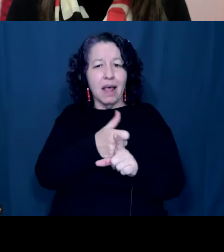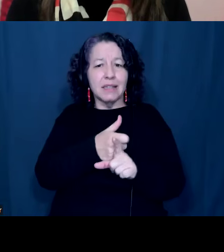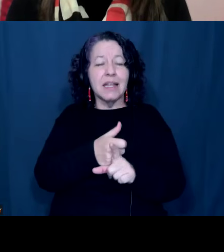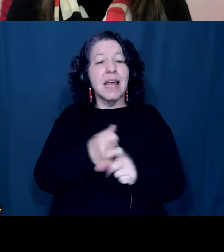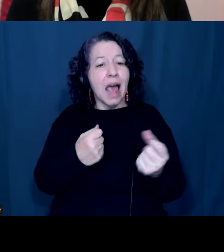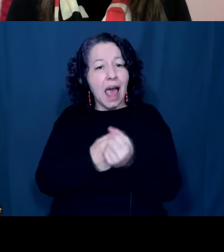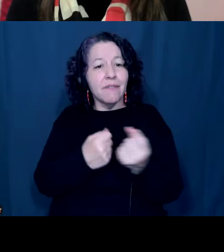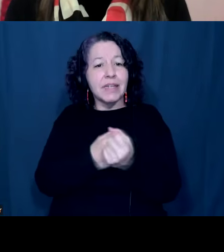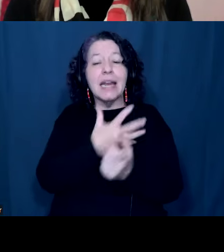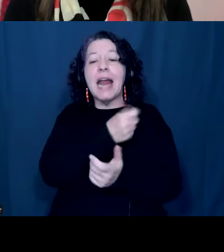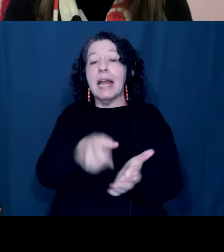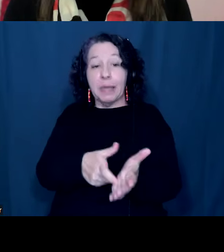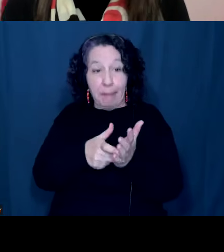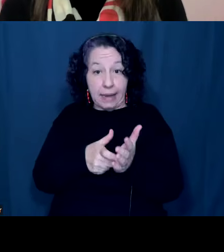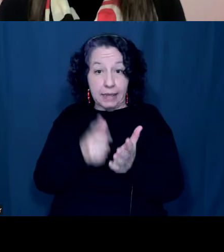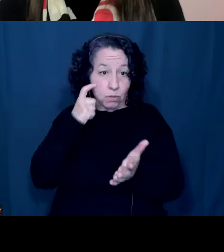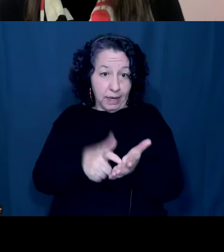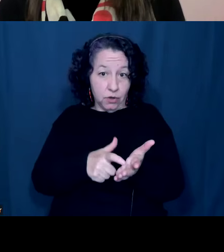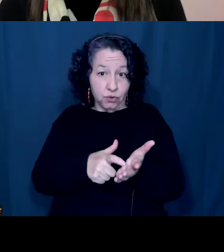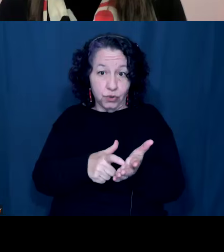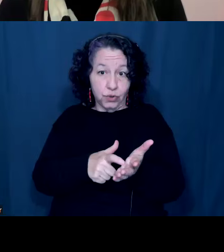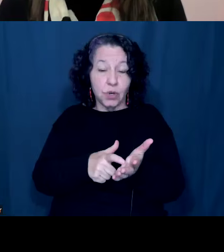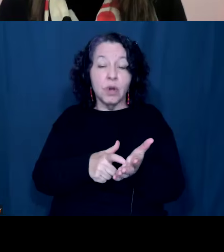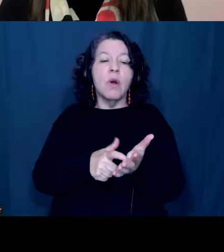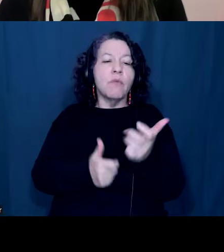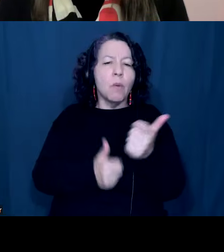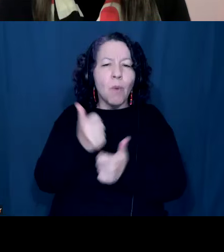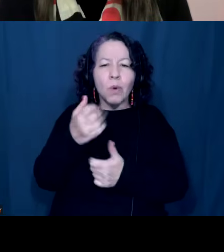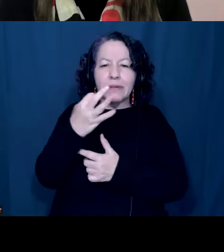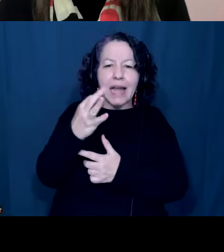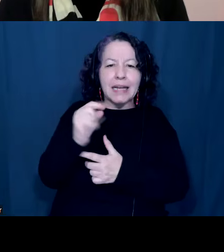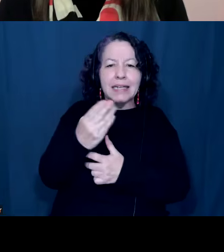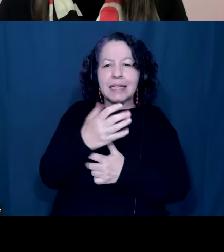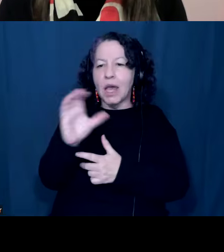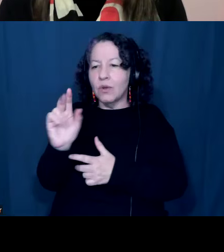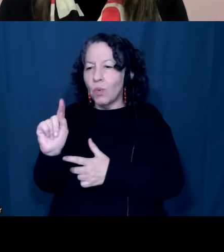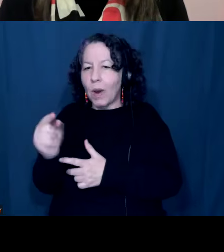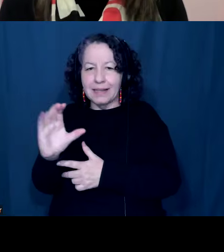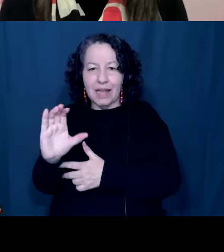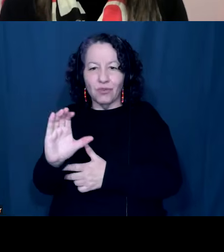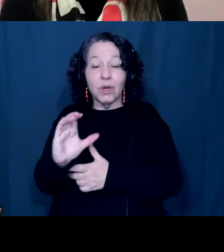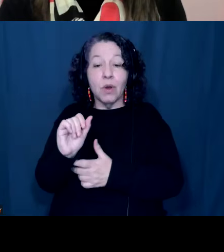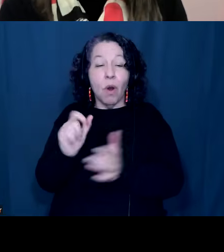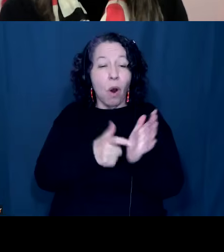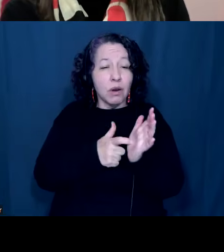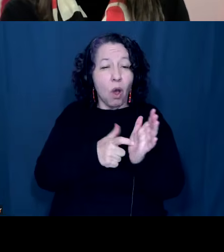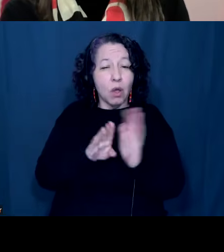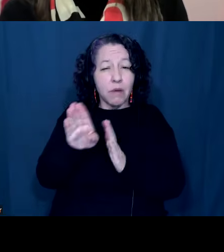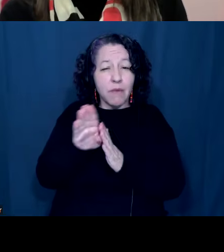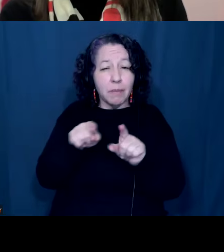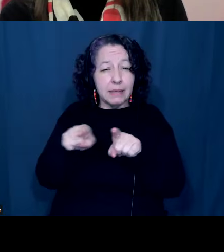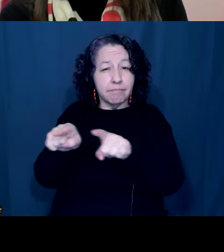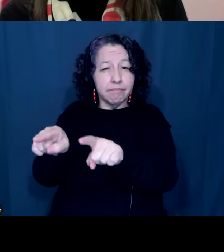recognition. For much of the 19th and 20th centuries, archaeology developed alongside